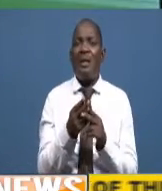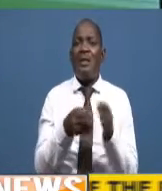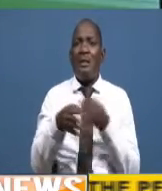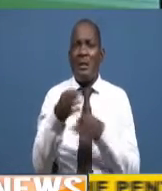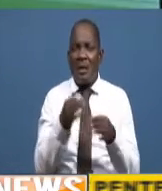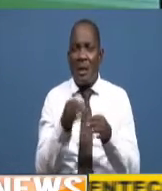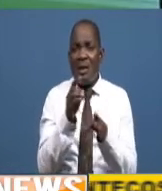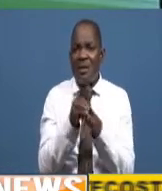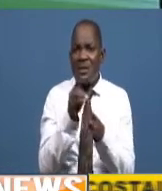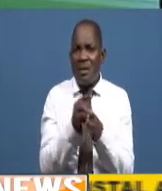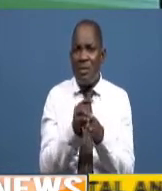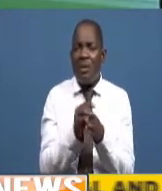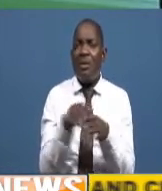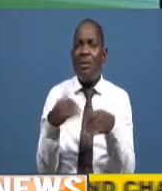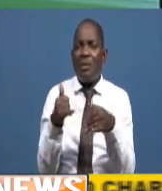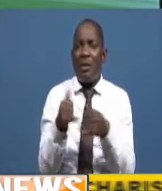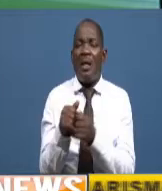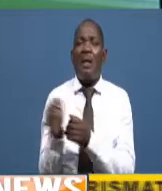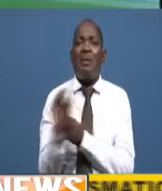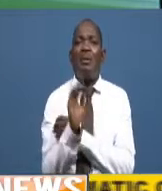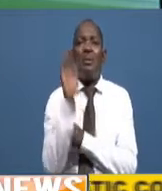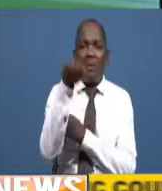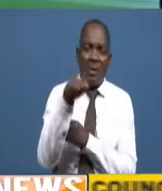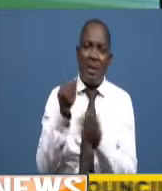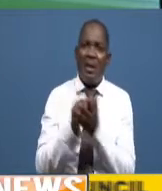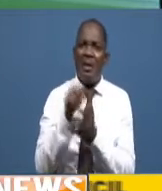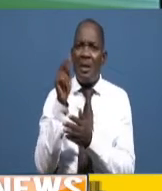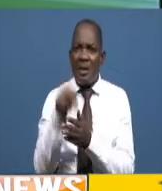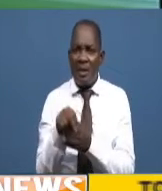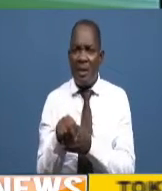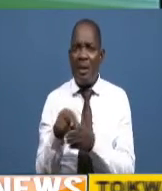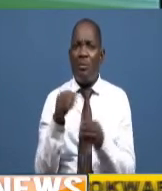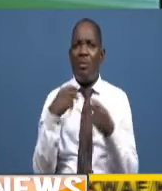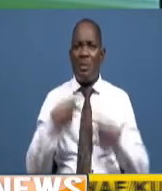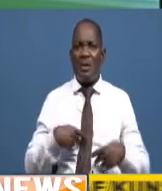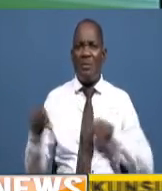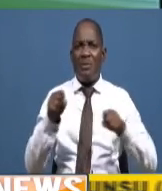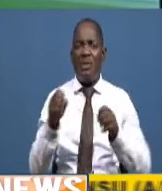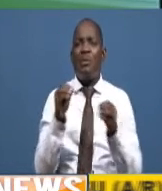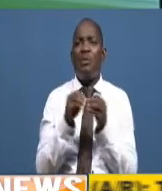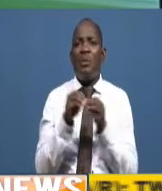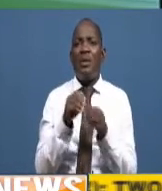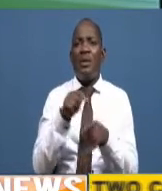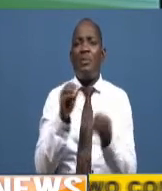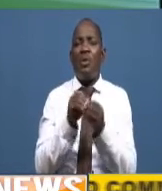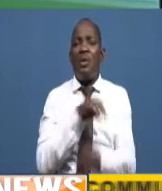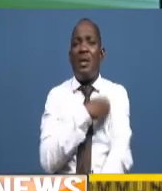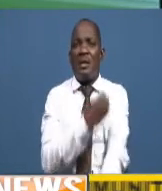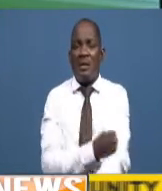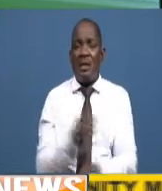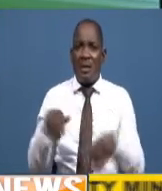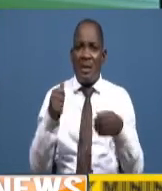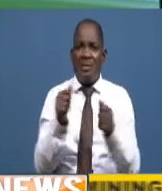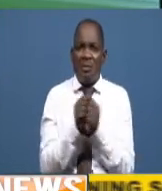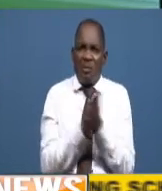lenses on disability to play basketball, a game that requires a lot of physical fitness and energy. Grounded with